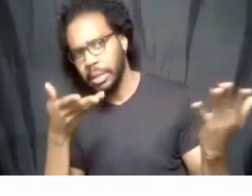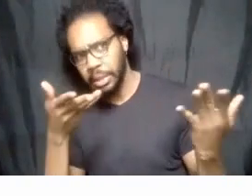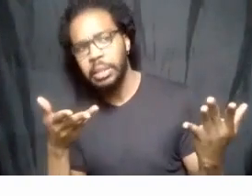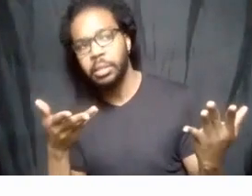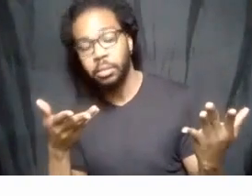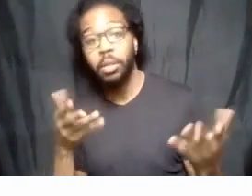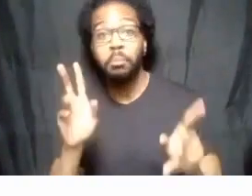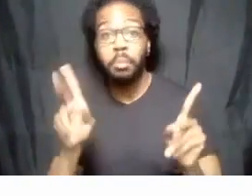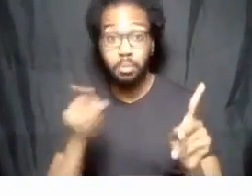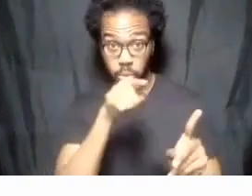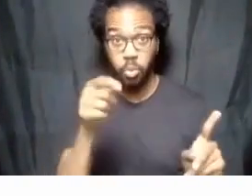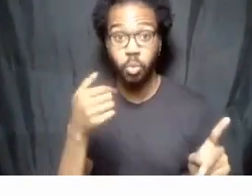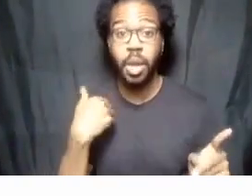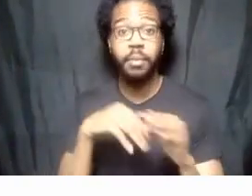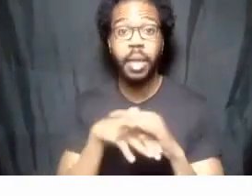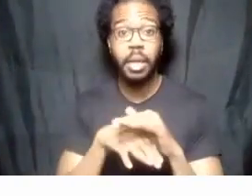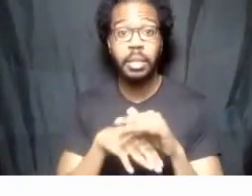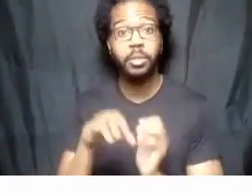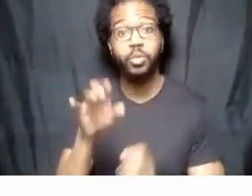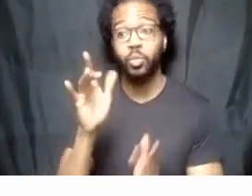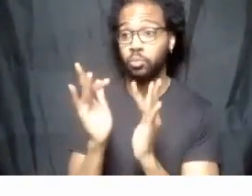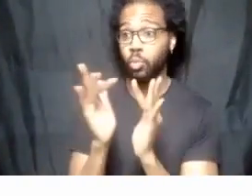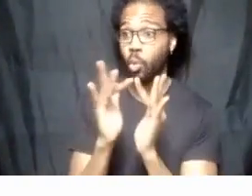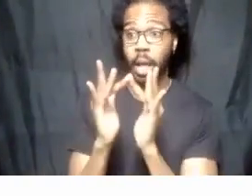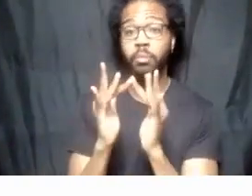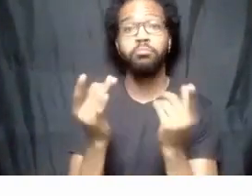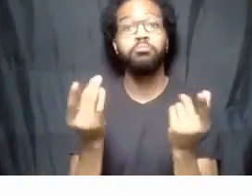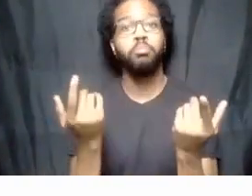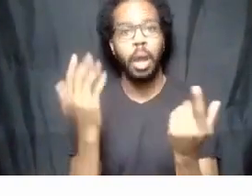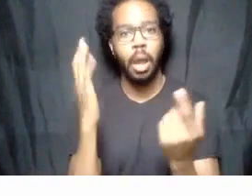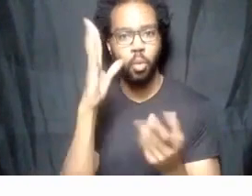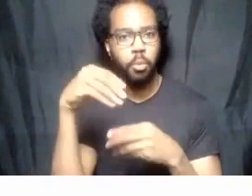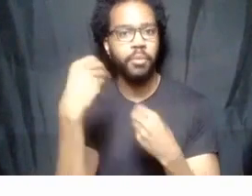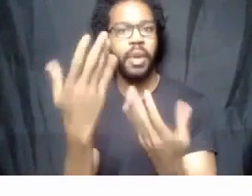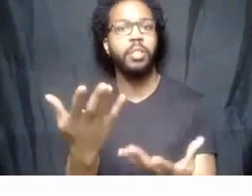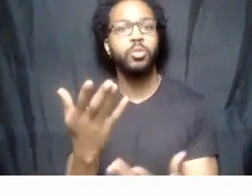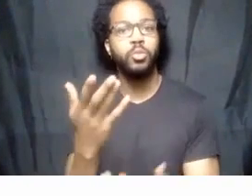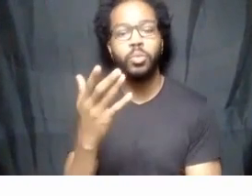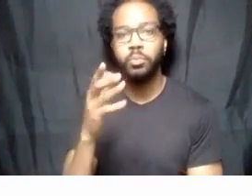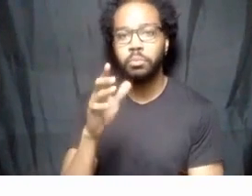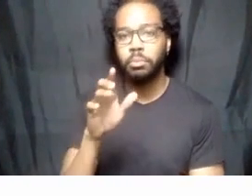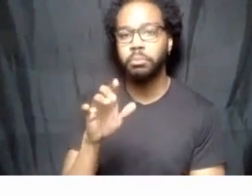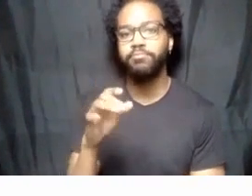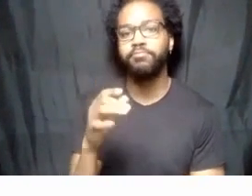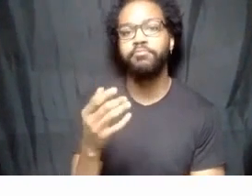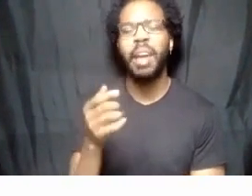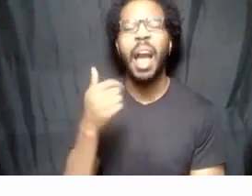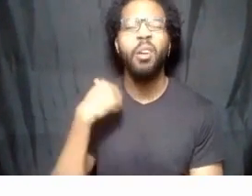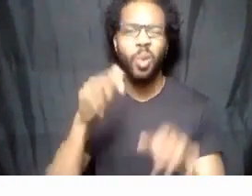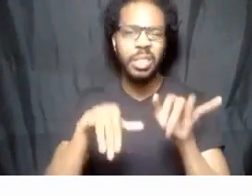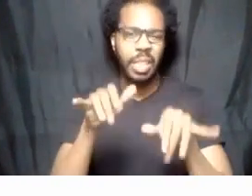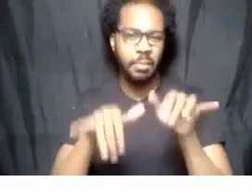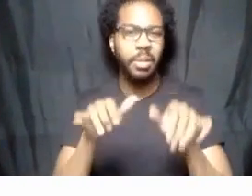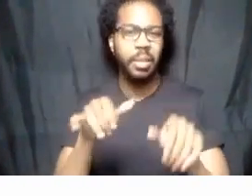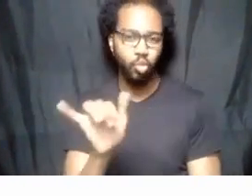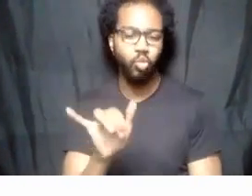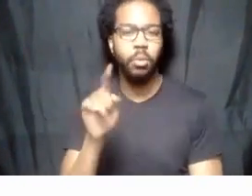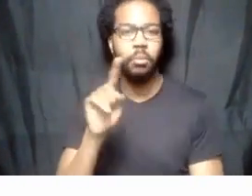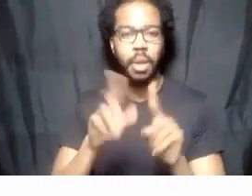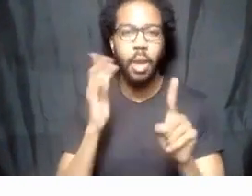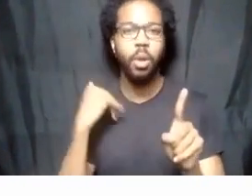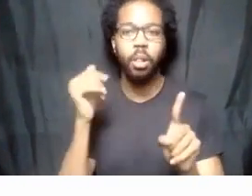have access to the internet, I'd like to provide you with the, we'll type it in as well, but I'll read